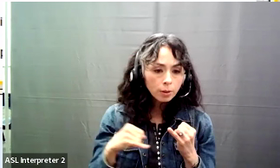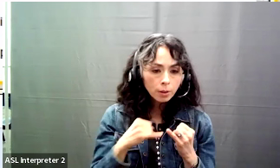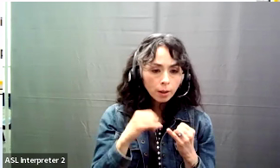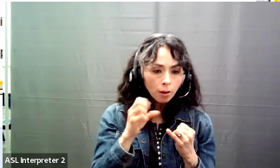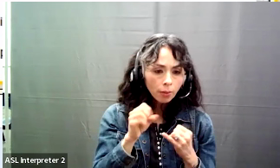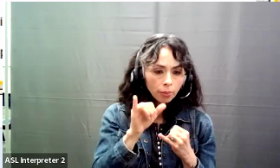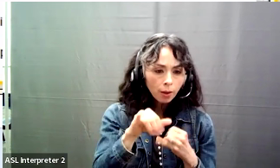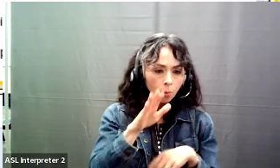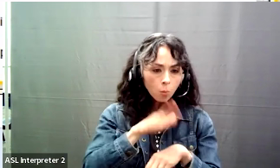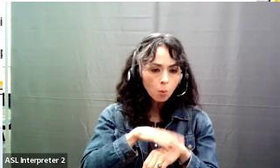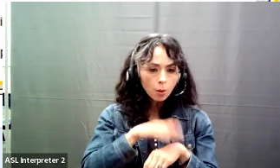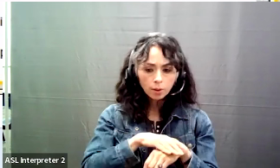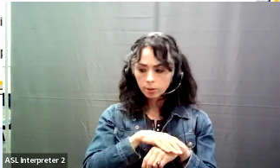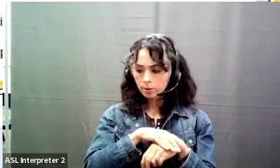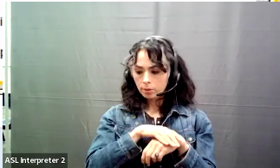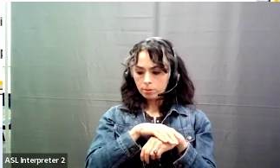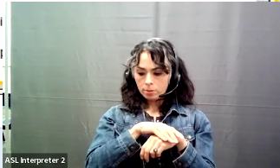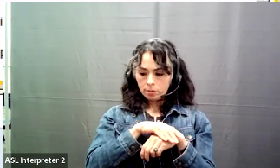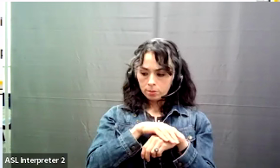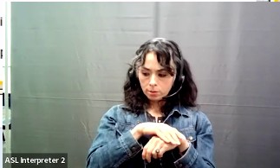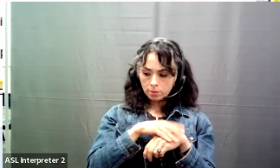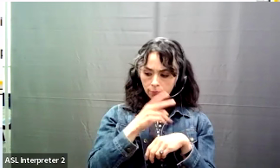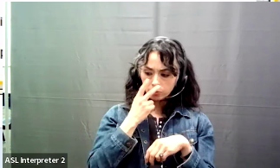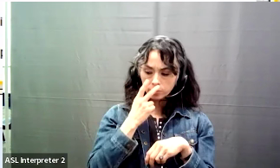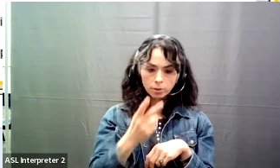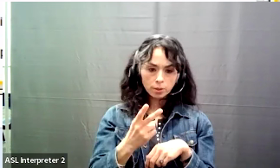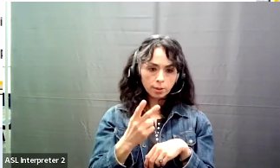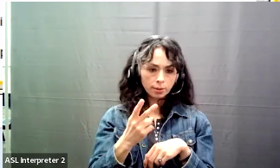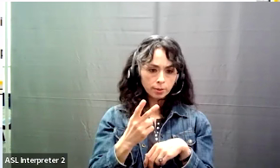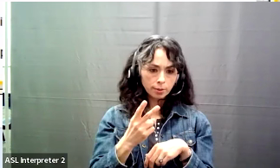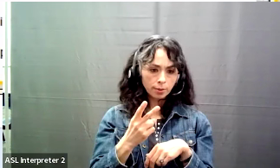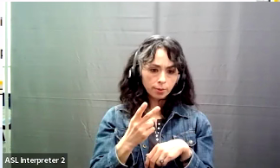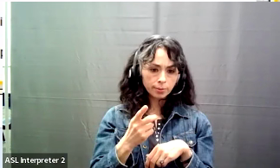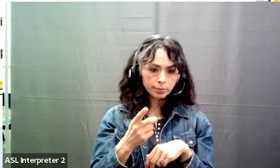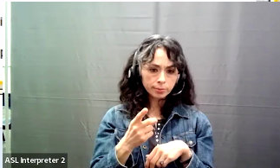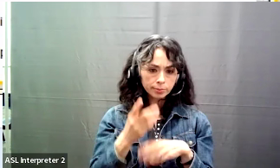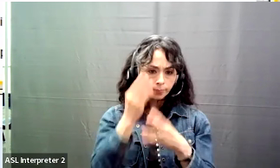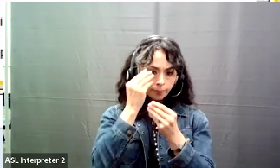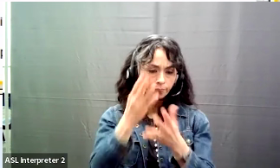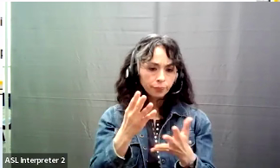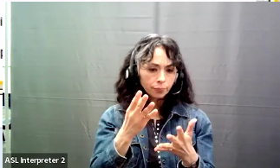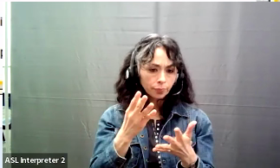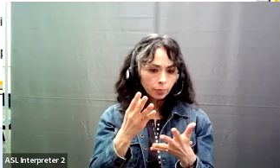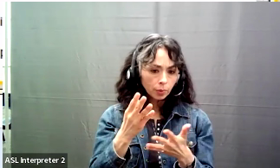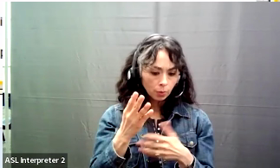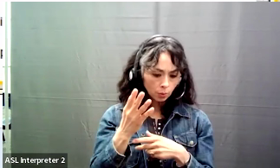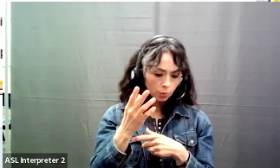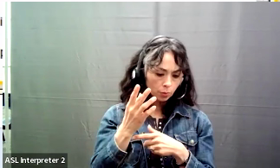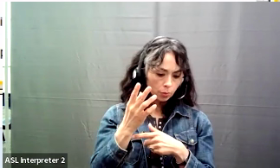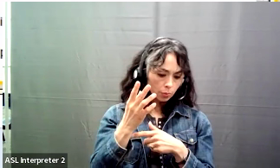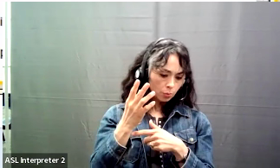warning at the bottom. Of you can see what it's telling me is that this map was